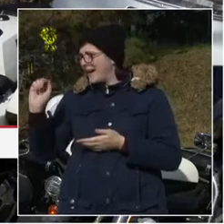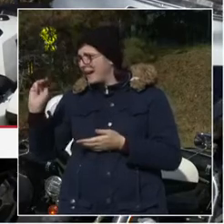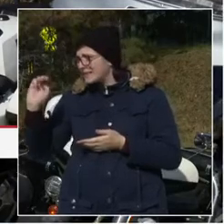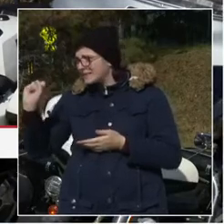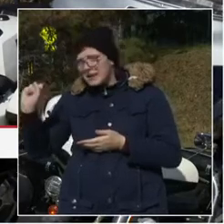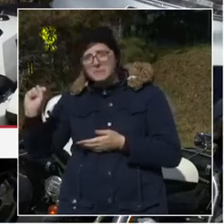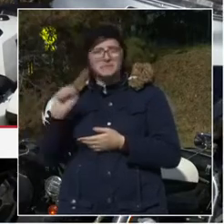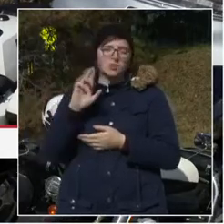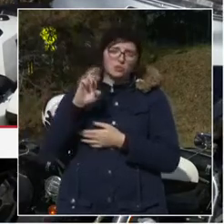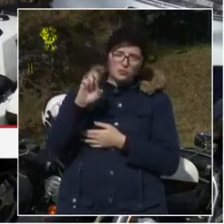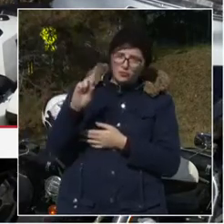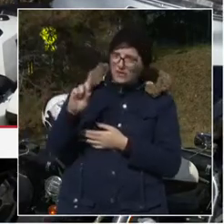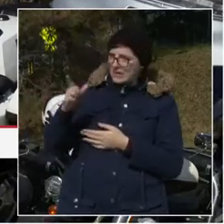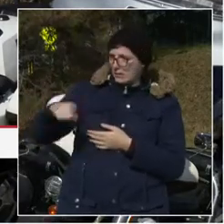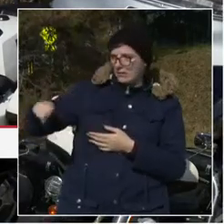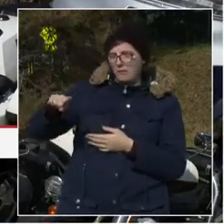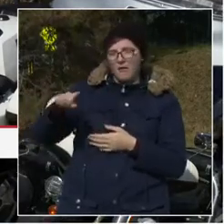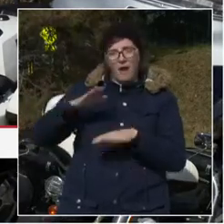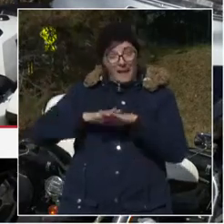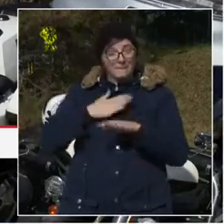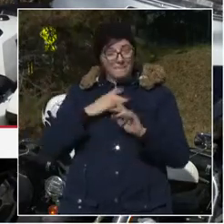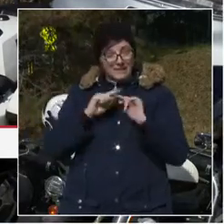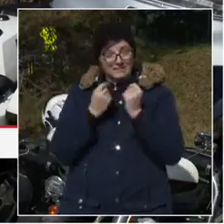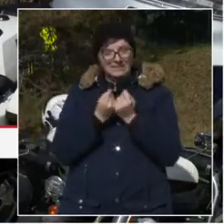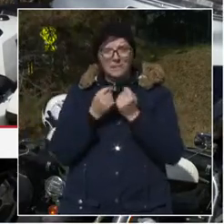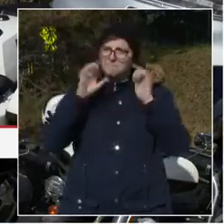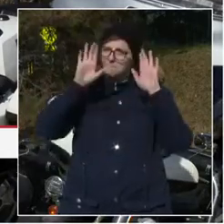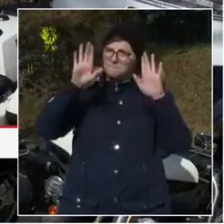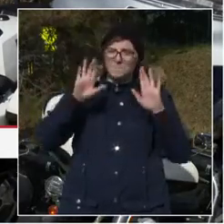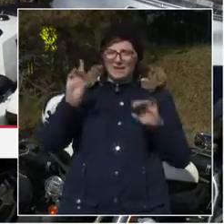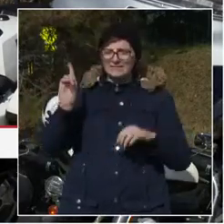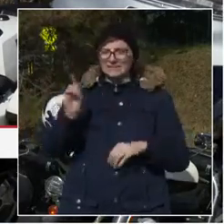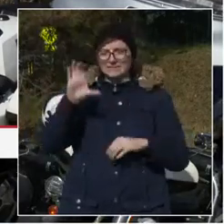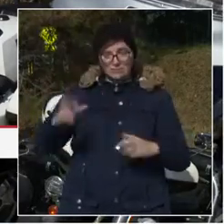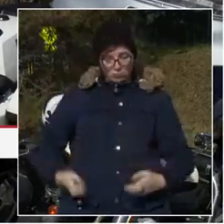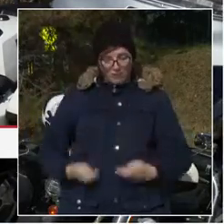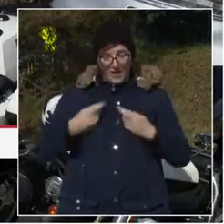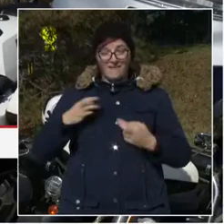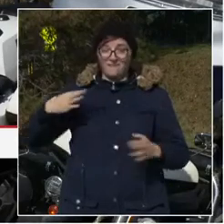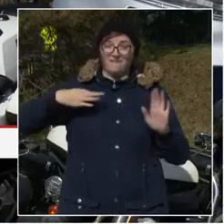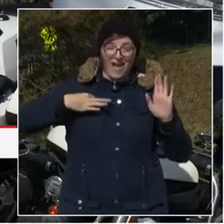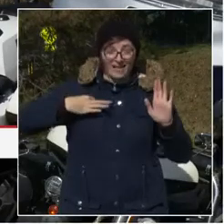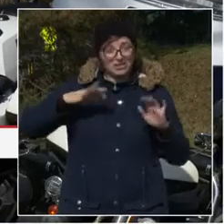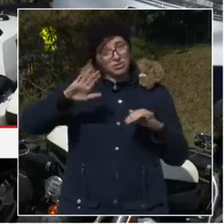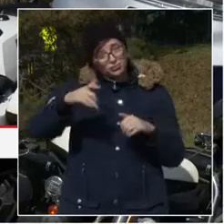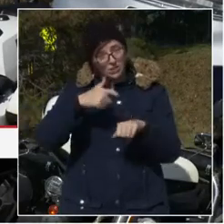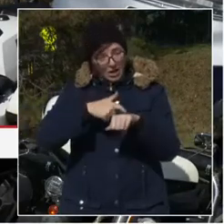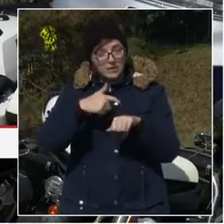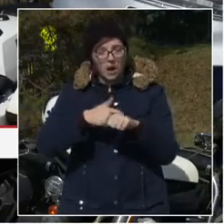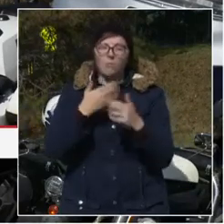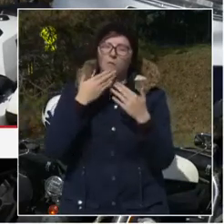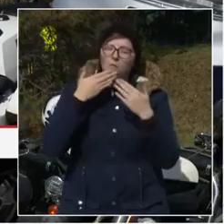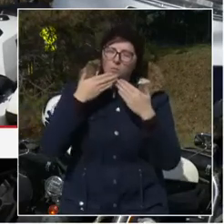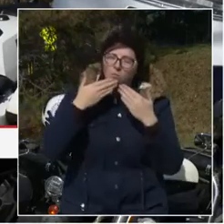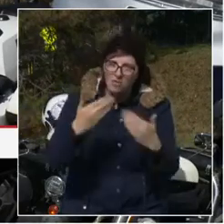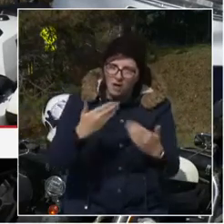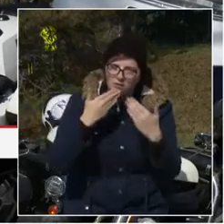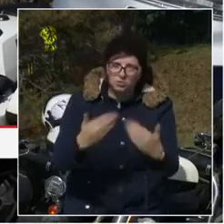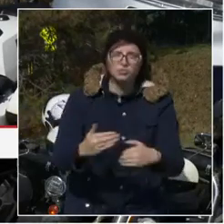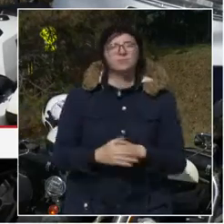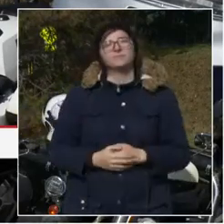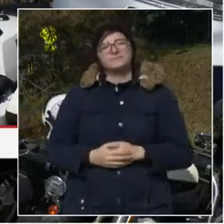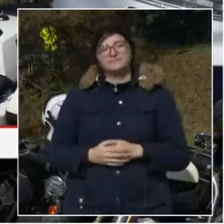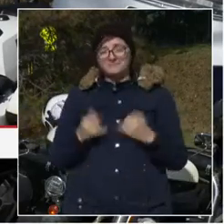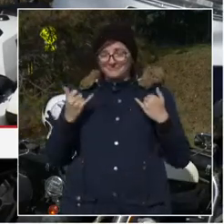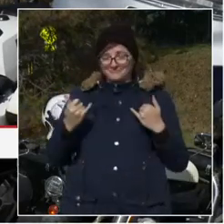staff director, and a number of great Washingtonians who volunteered their time to thank for that. So today